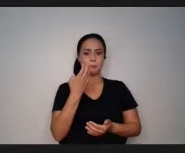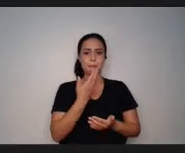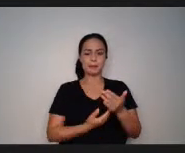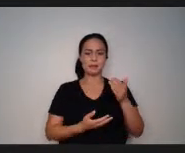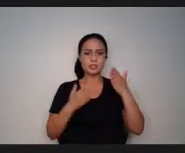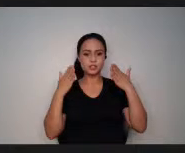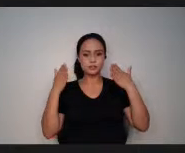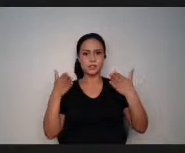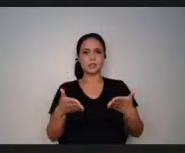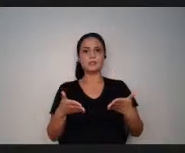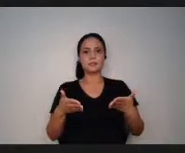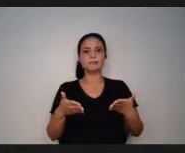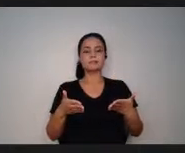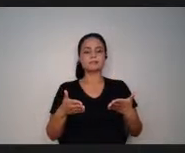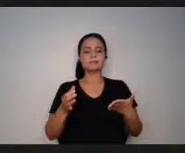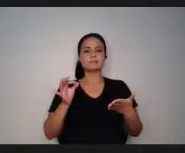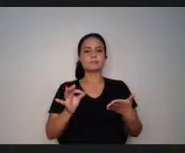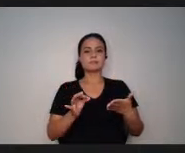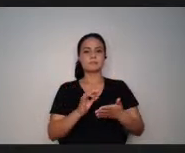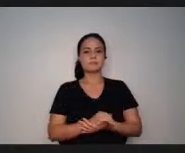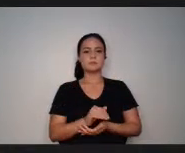good for the motivation of the employee.